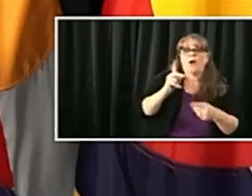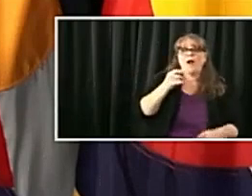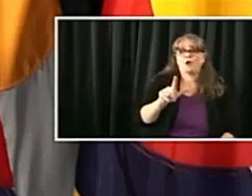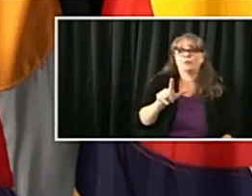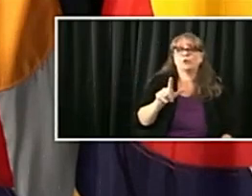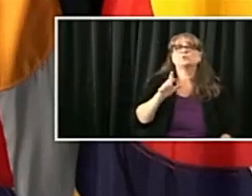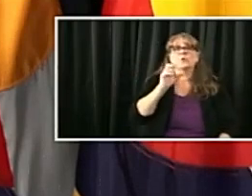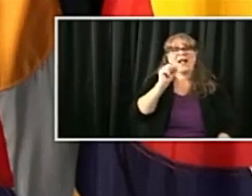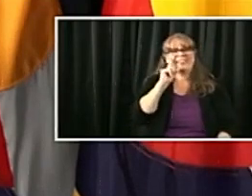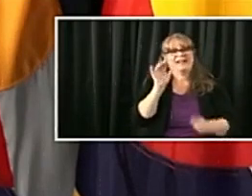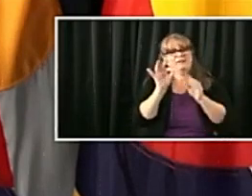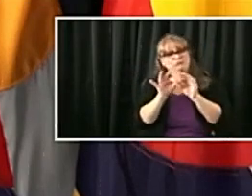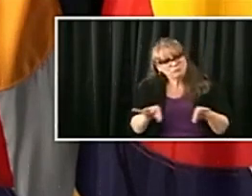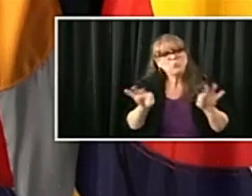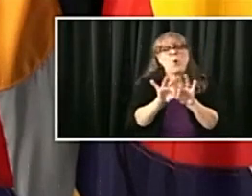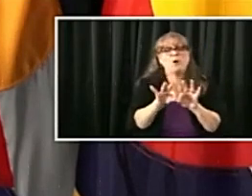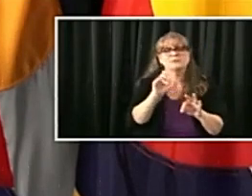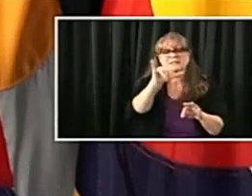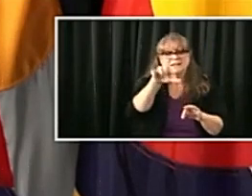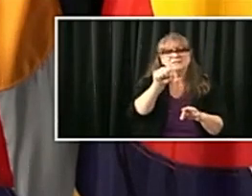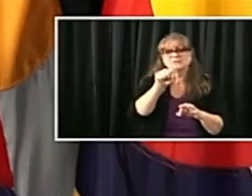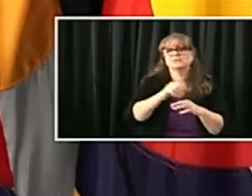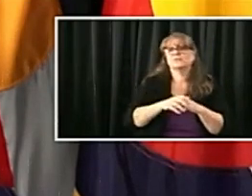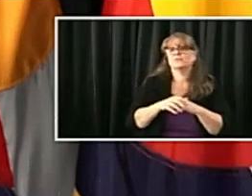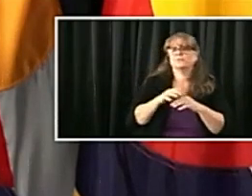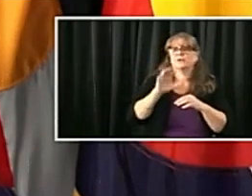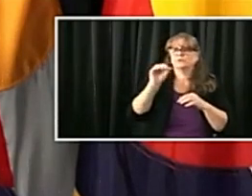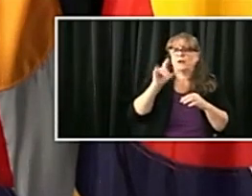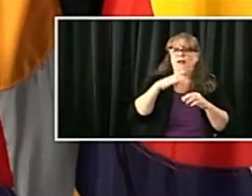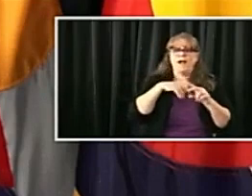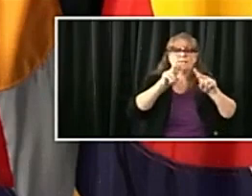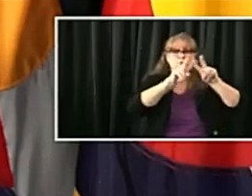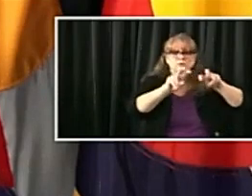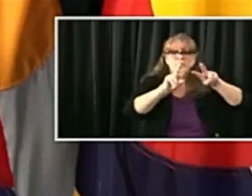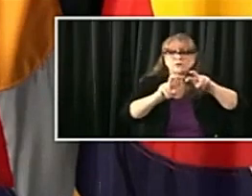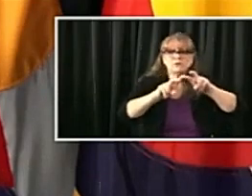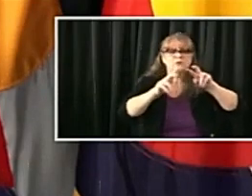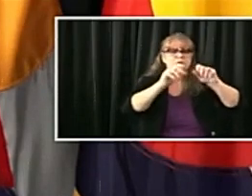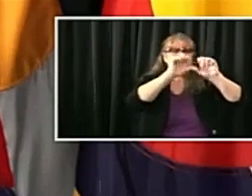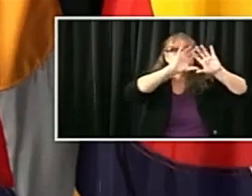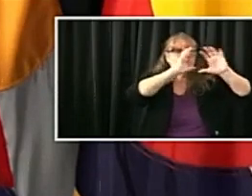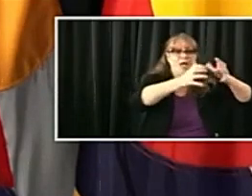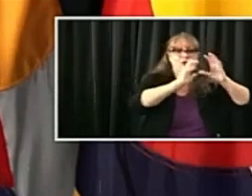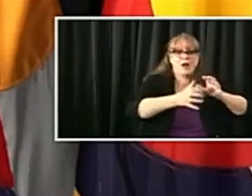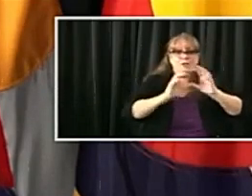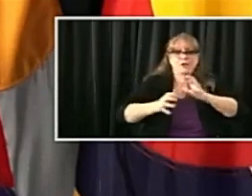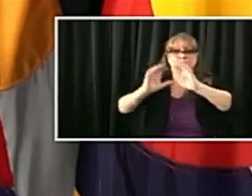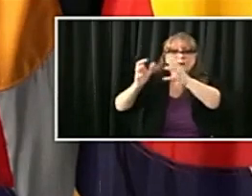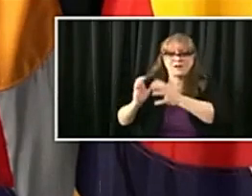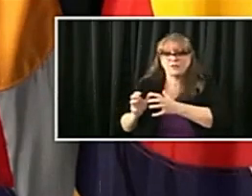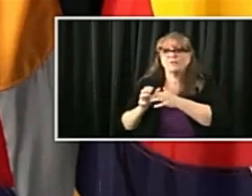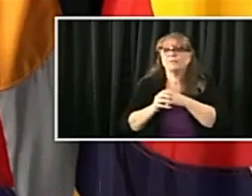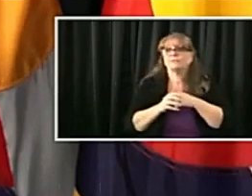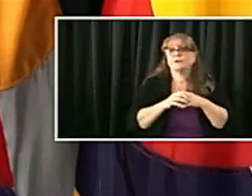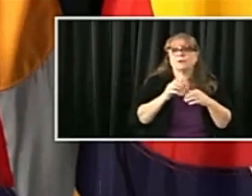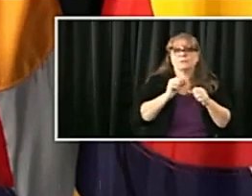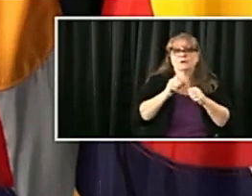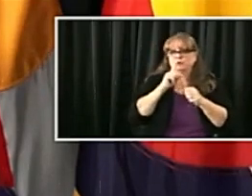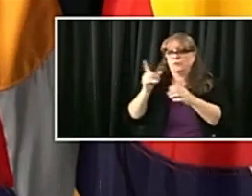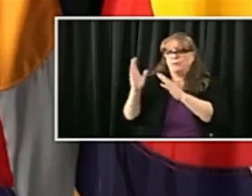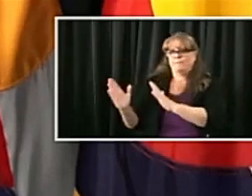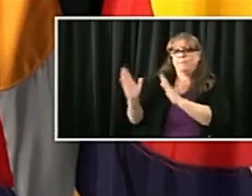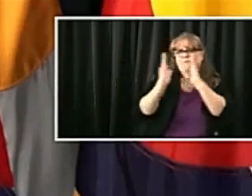new phasing based on actual numbers, that we might be able to move up workers, essential workers and teachers another week or